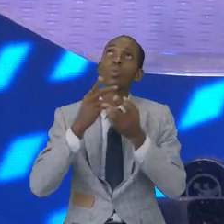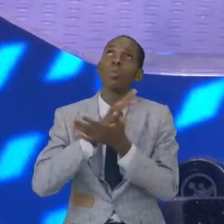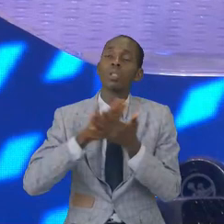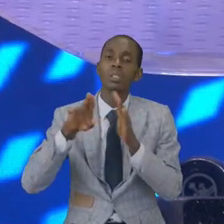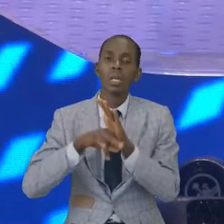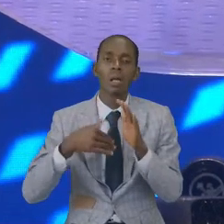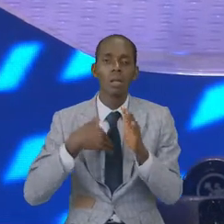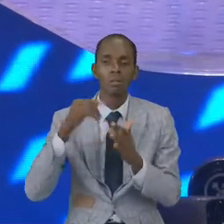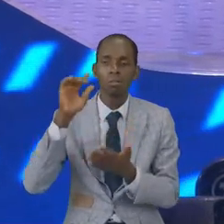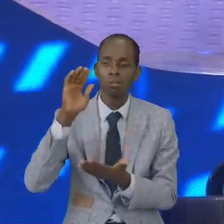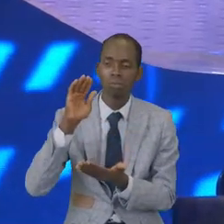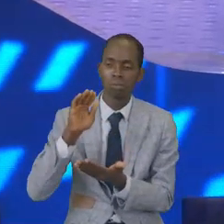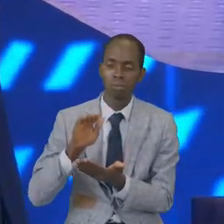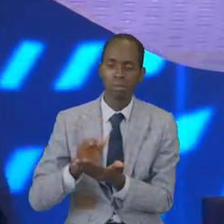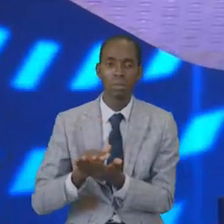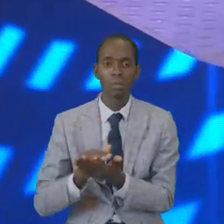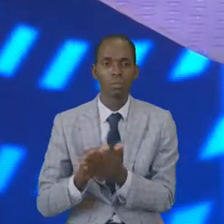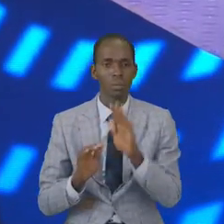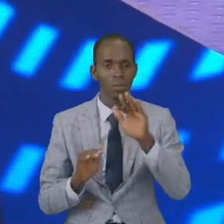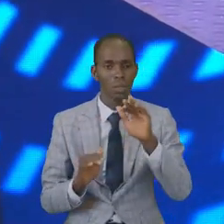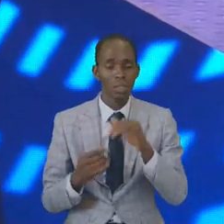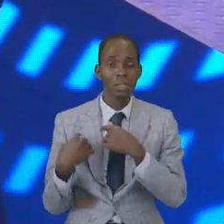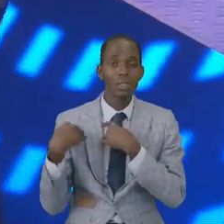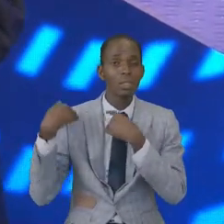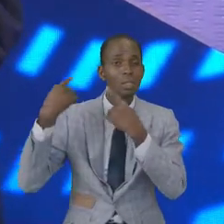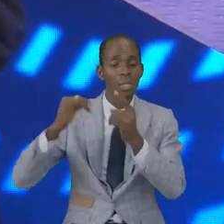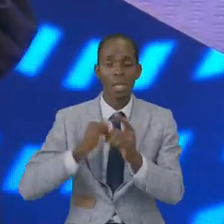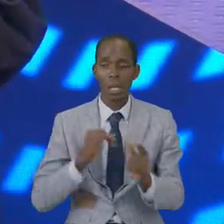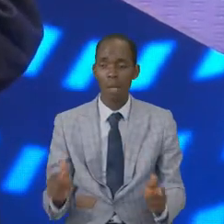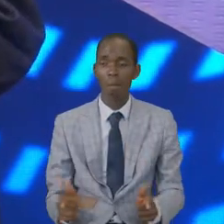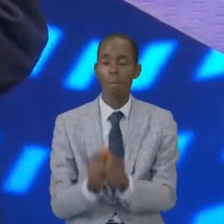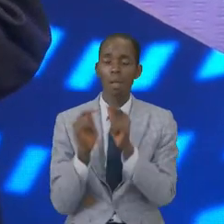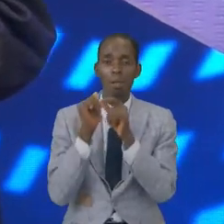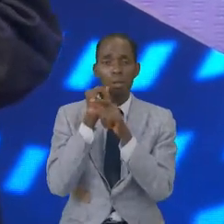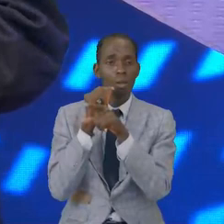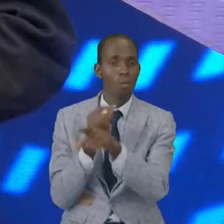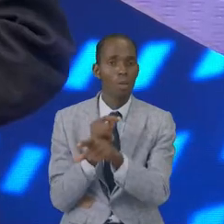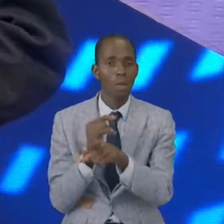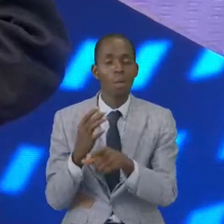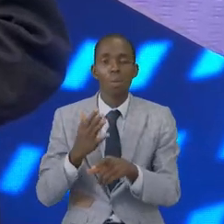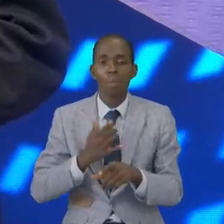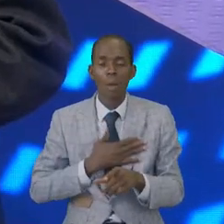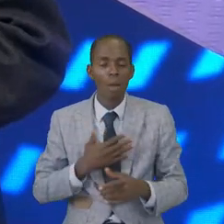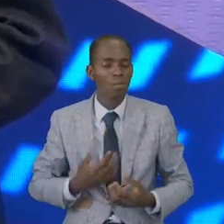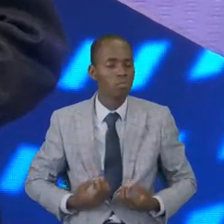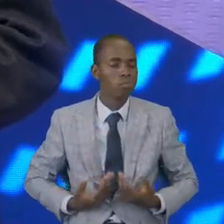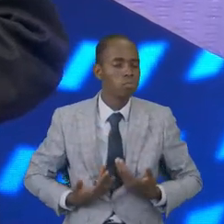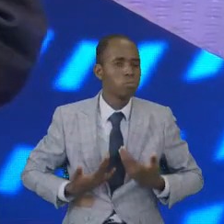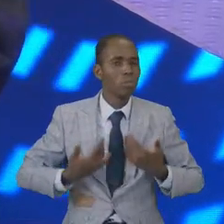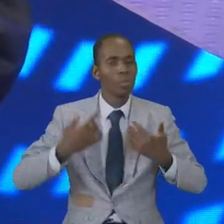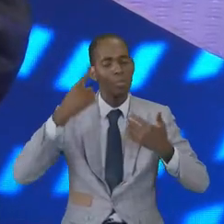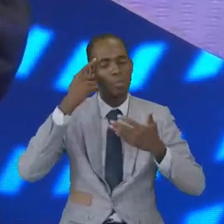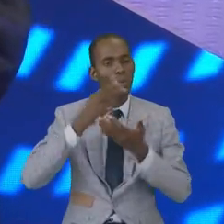has gone down. Since I met her, my devotion to holiness,